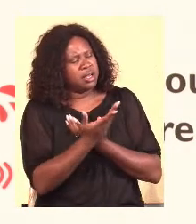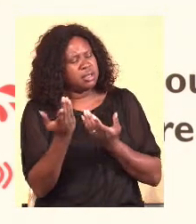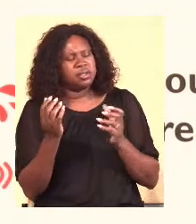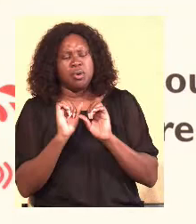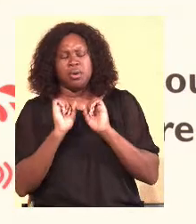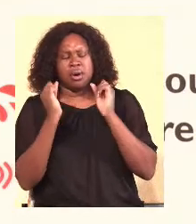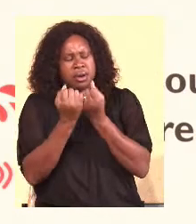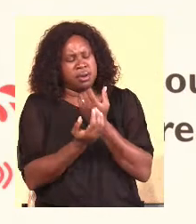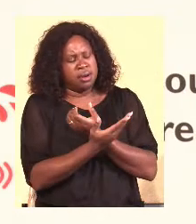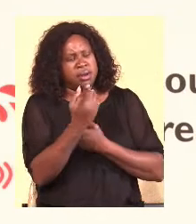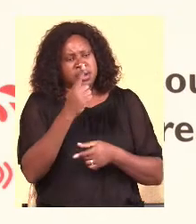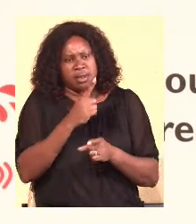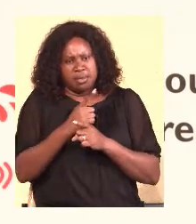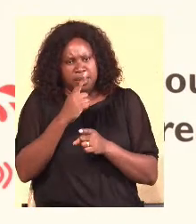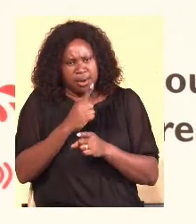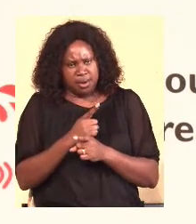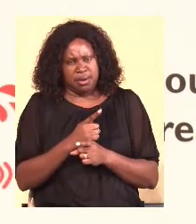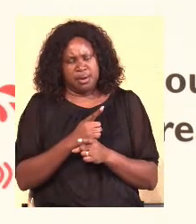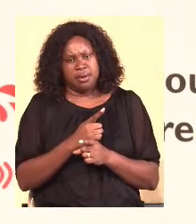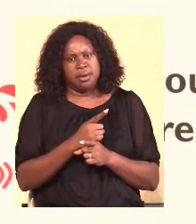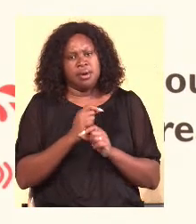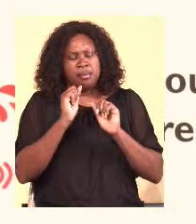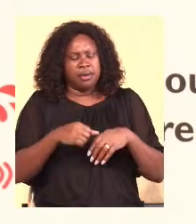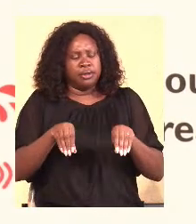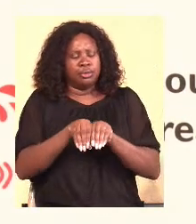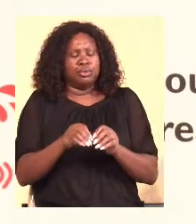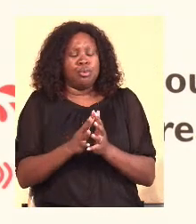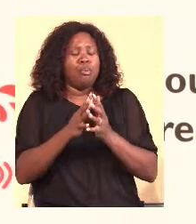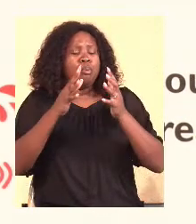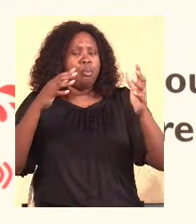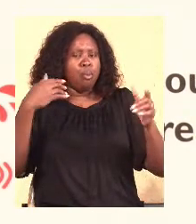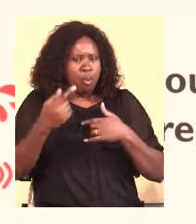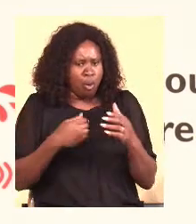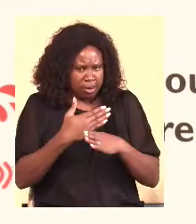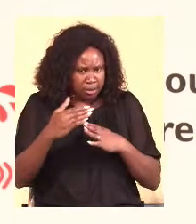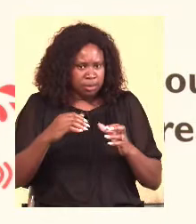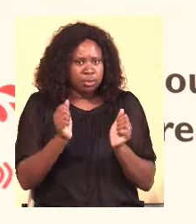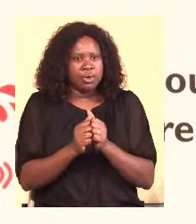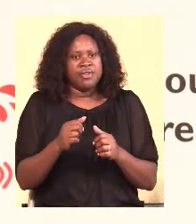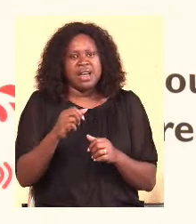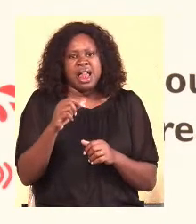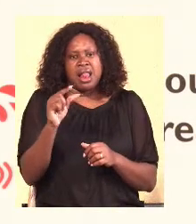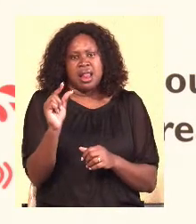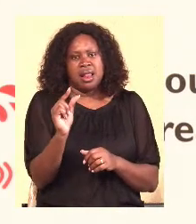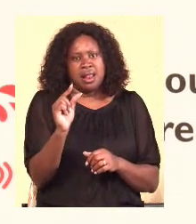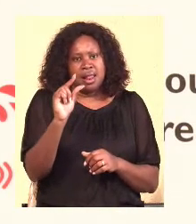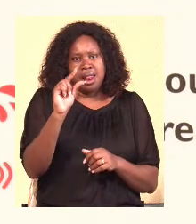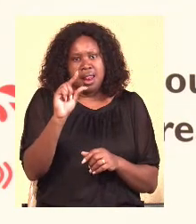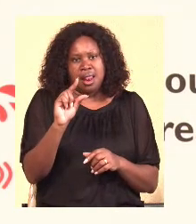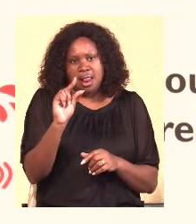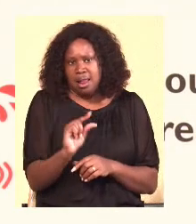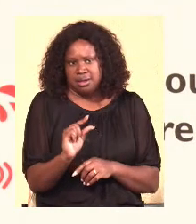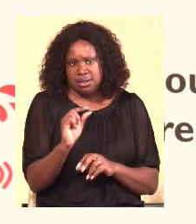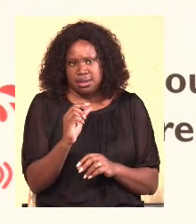government have to do more with less. With regards to the sustainability of